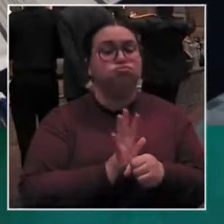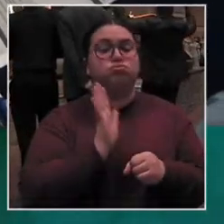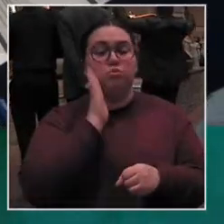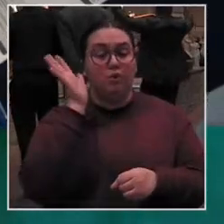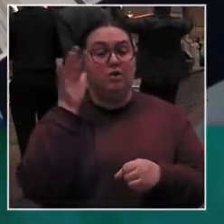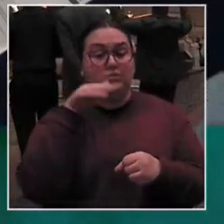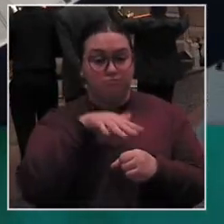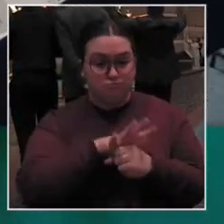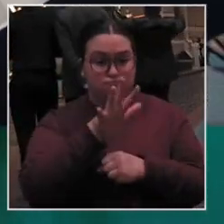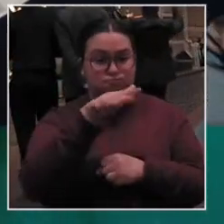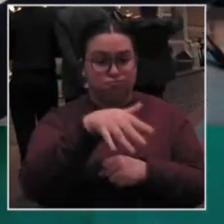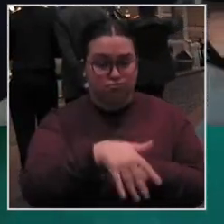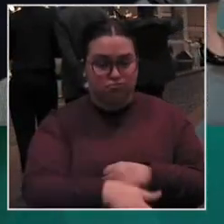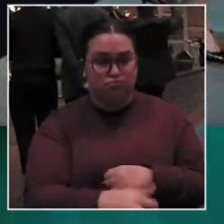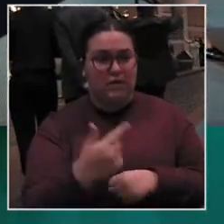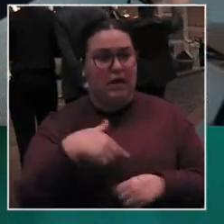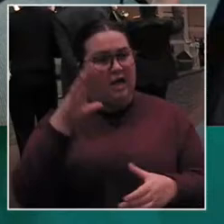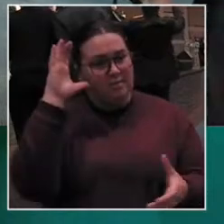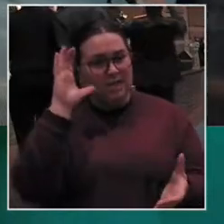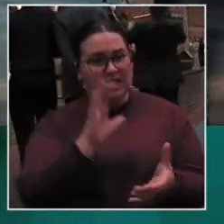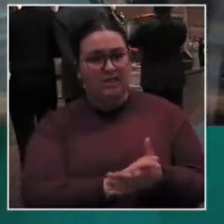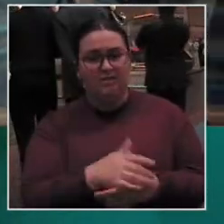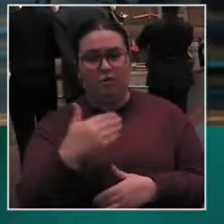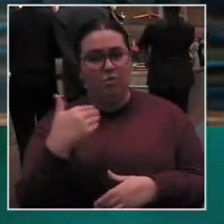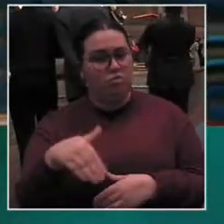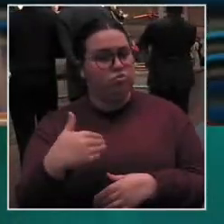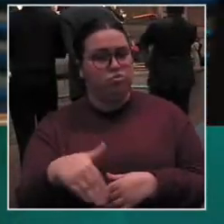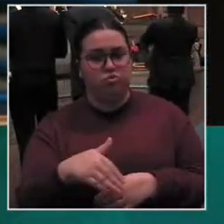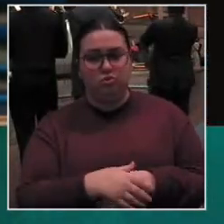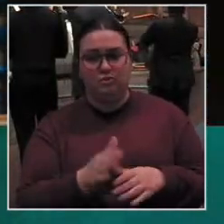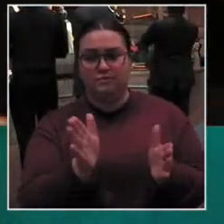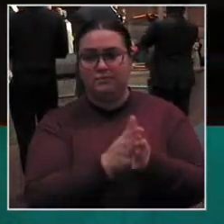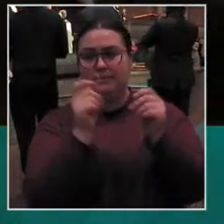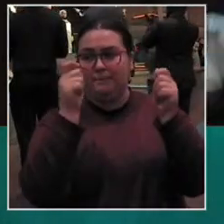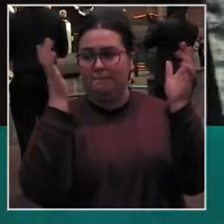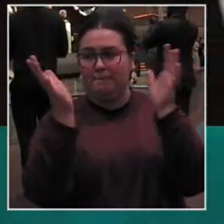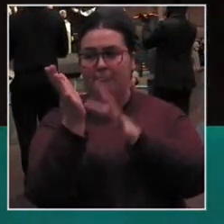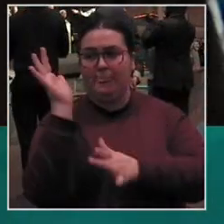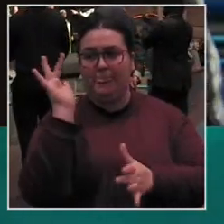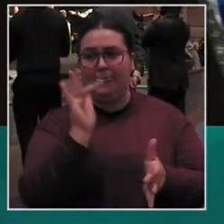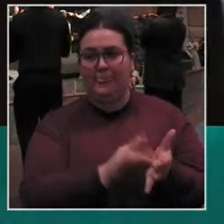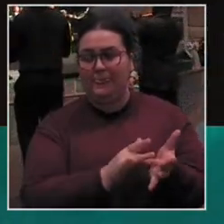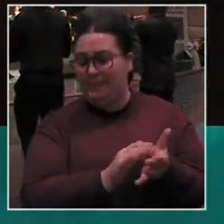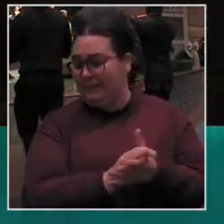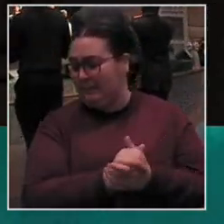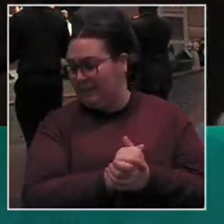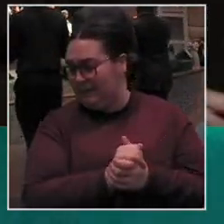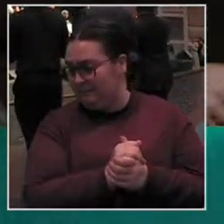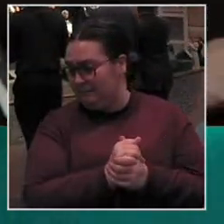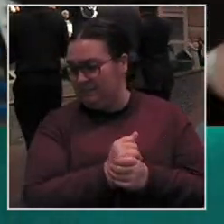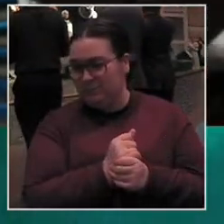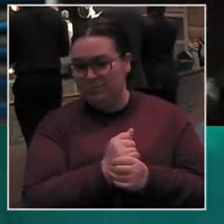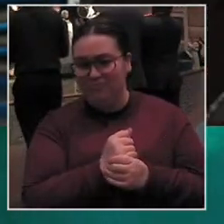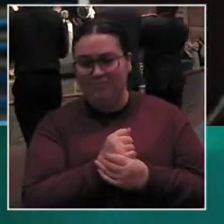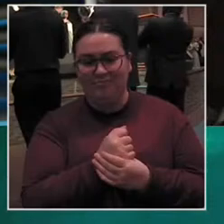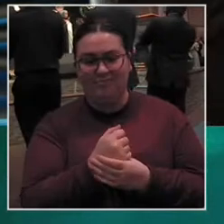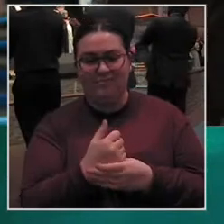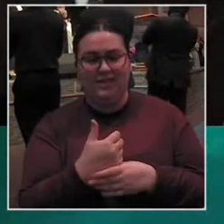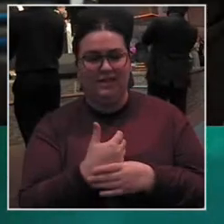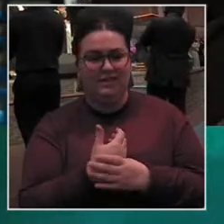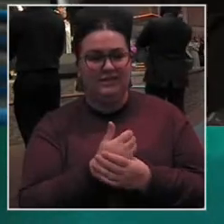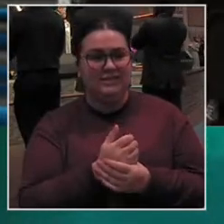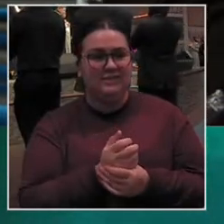I believe it so strong. Hallelujah, Jesus. Oh, we've searched the world,